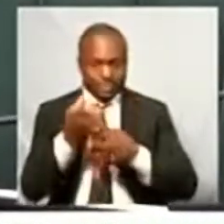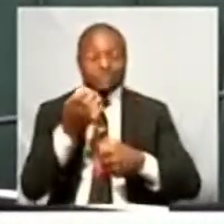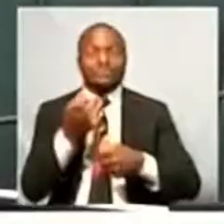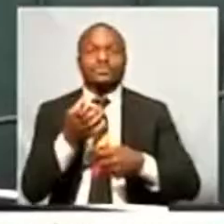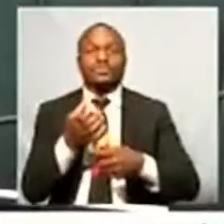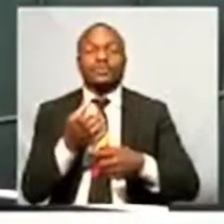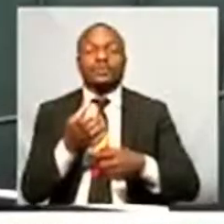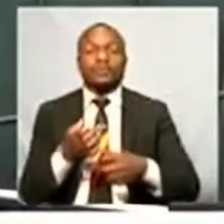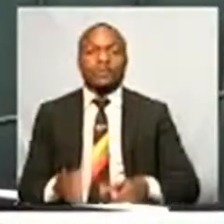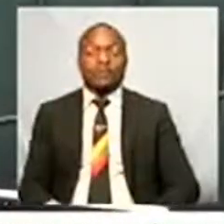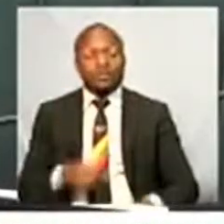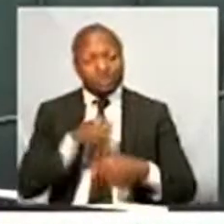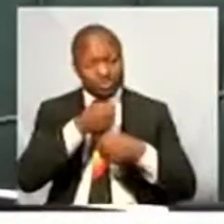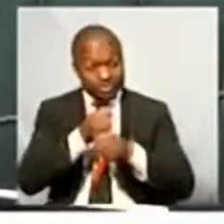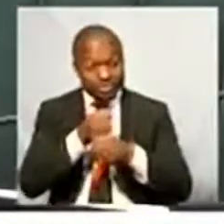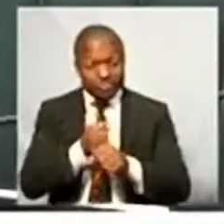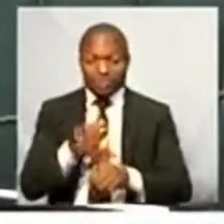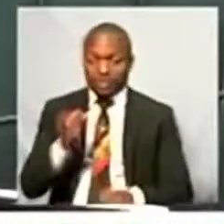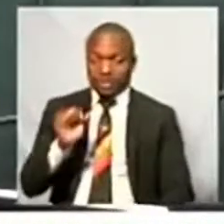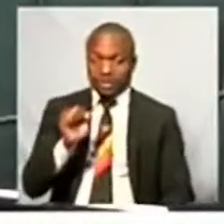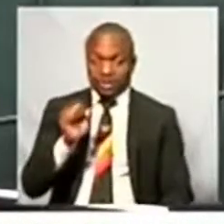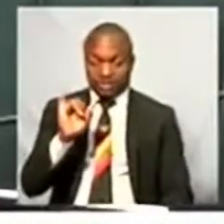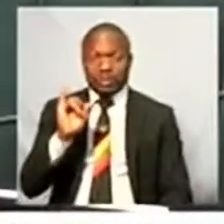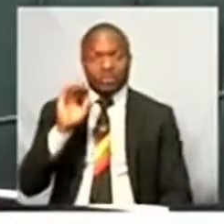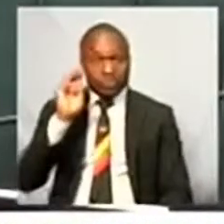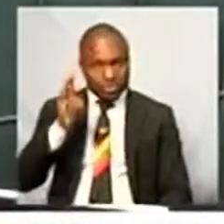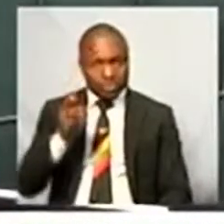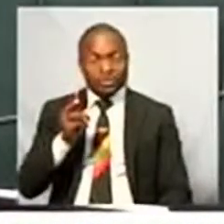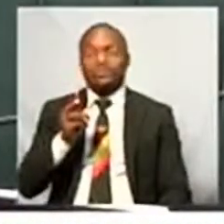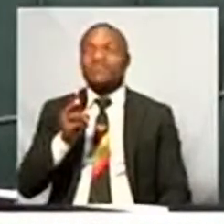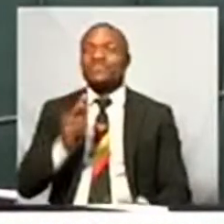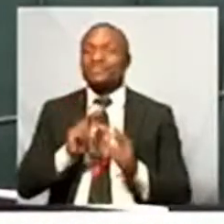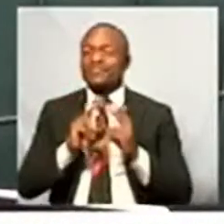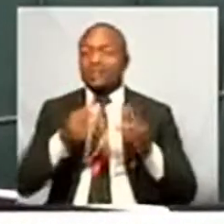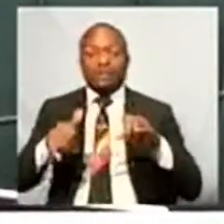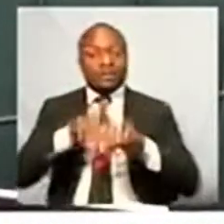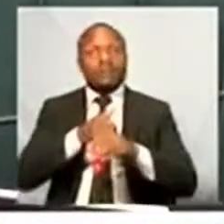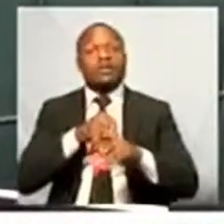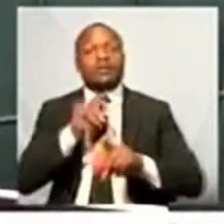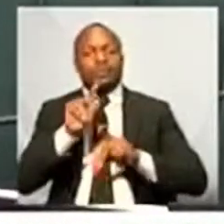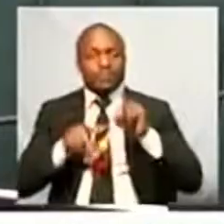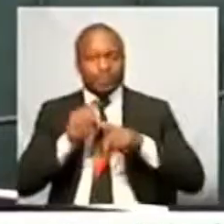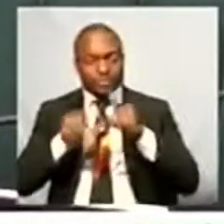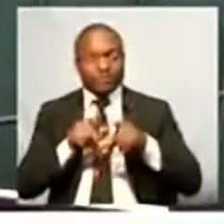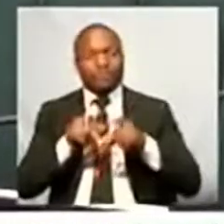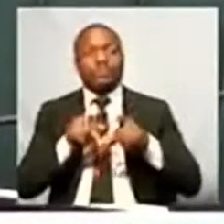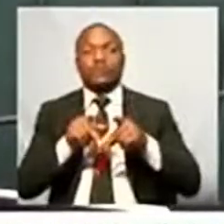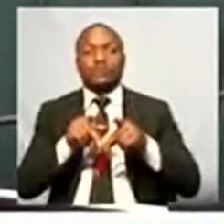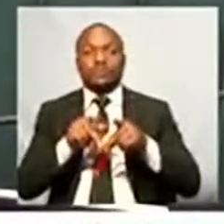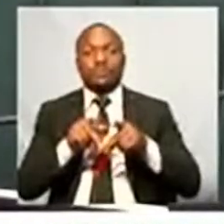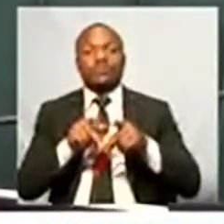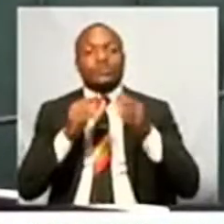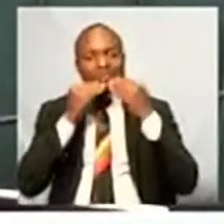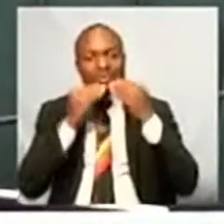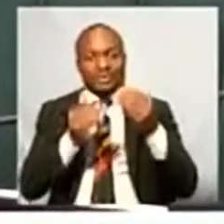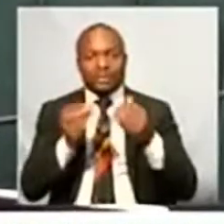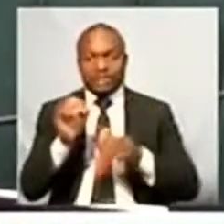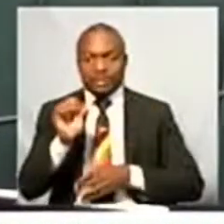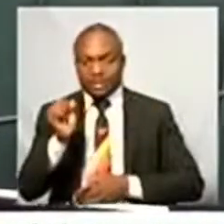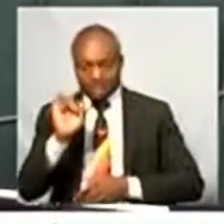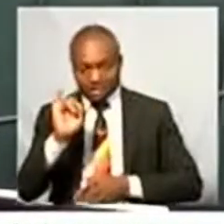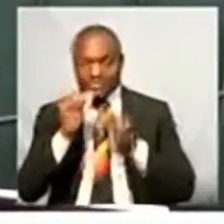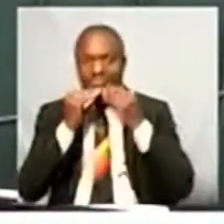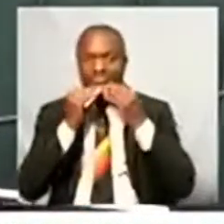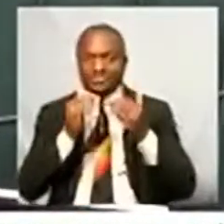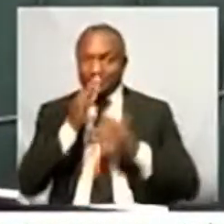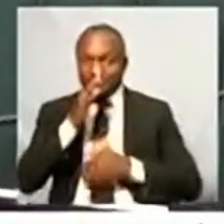as we come up with that SI, it will be very inclusive, and I think people will be able to appreciate that SI. Thank you very much, Madam